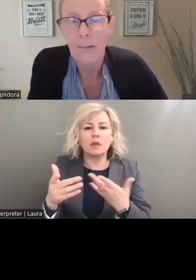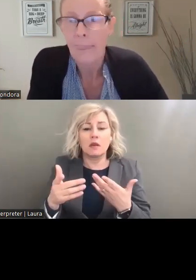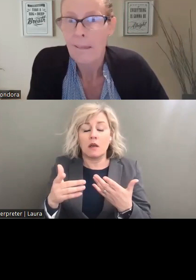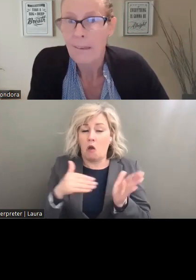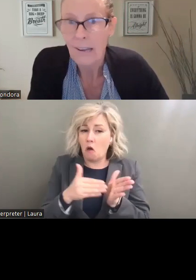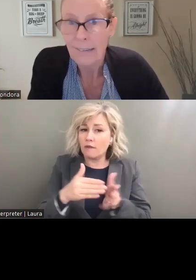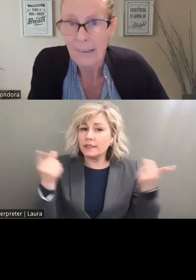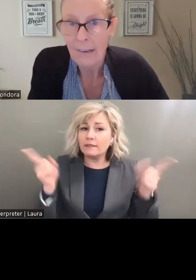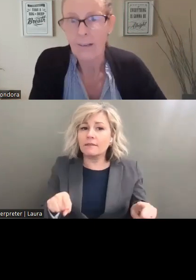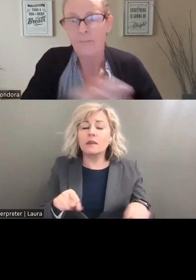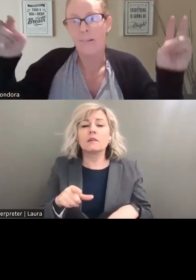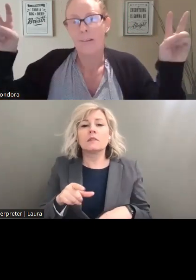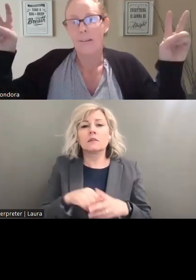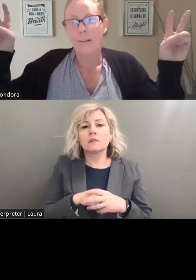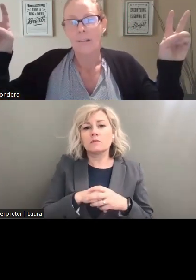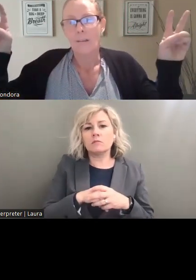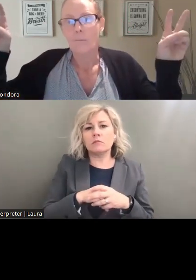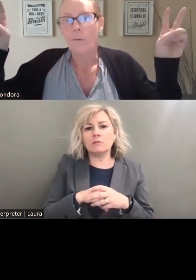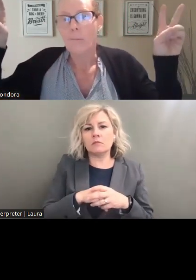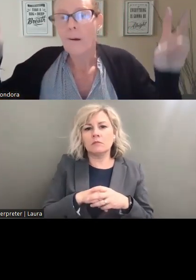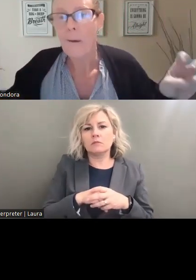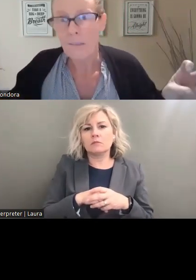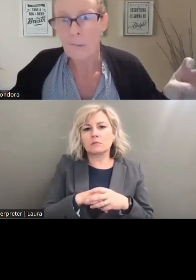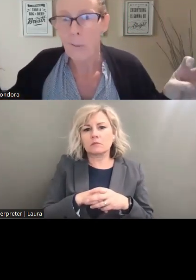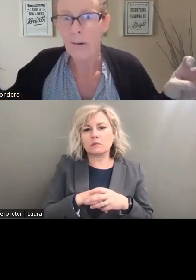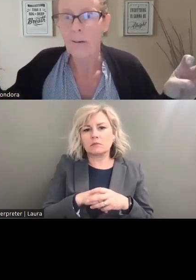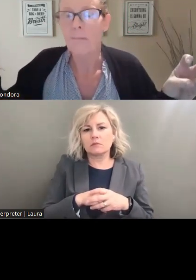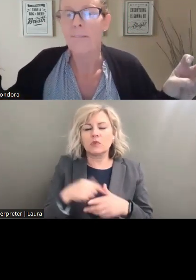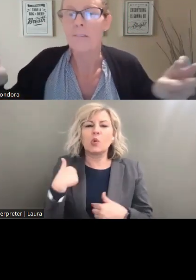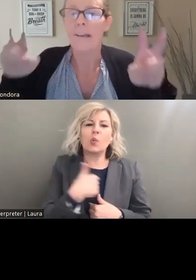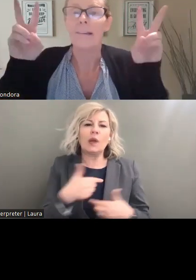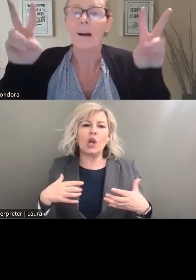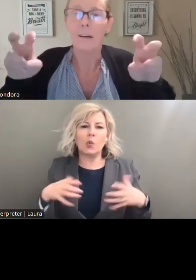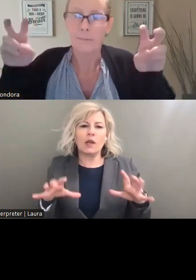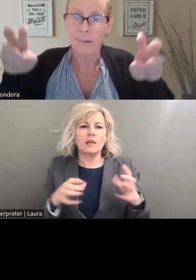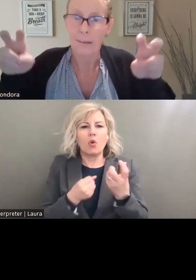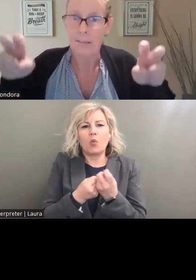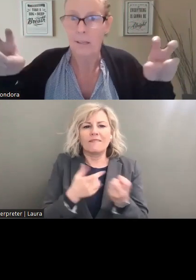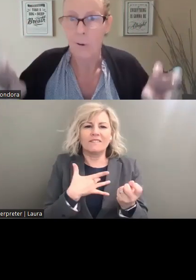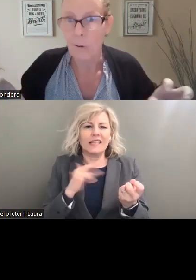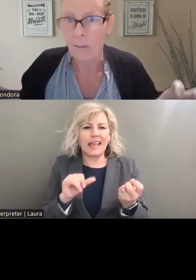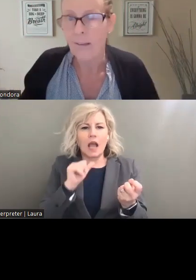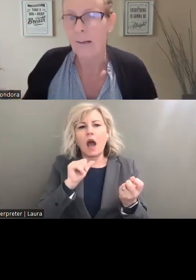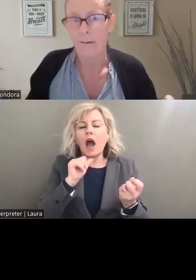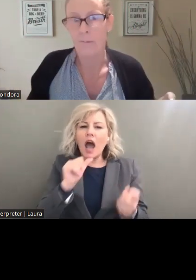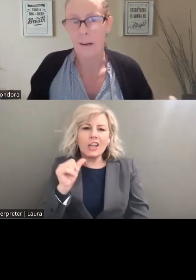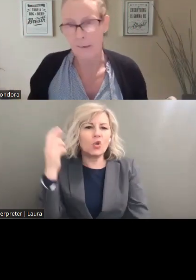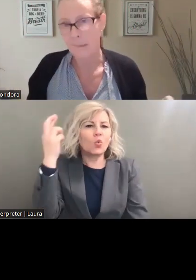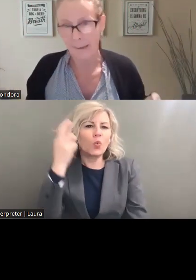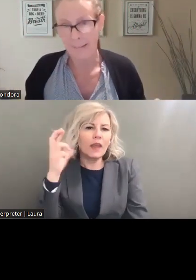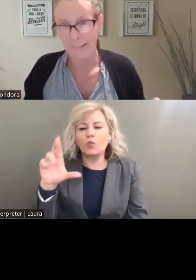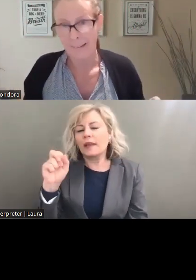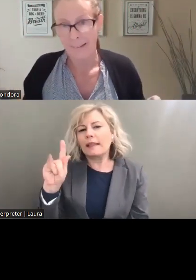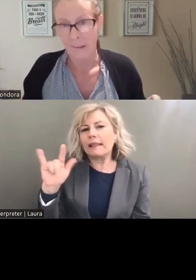encounter this idea of, well, we don't want to support what feels like an unrealistic goal on the